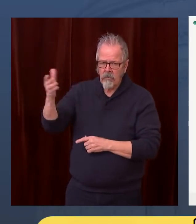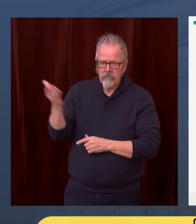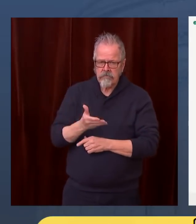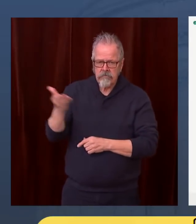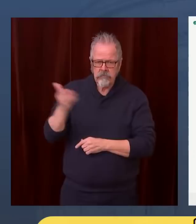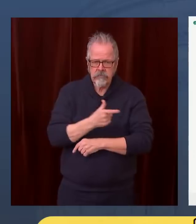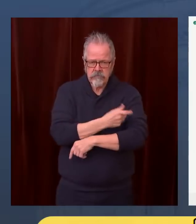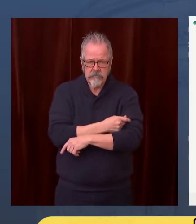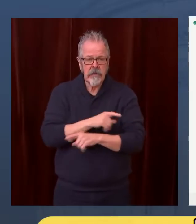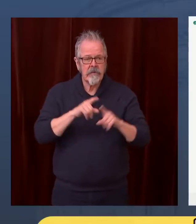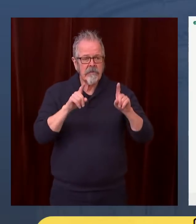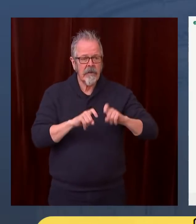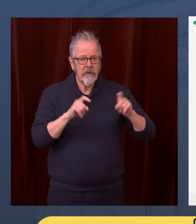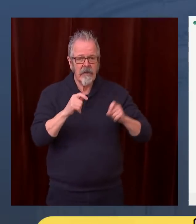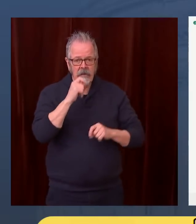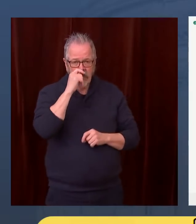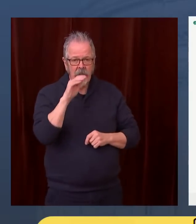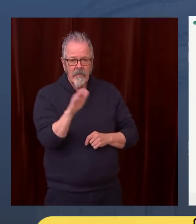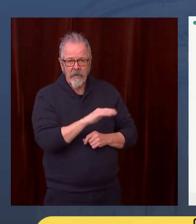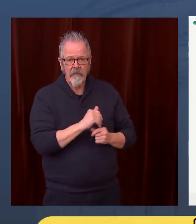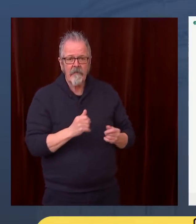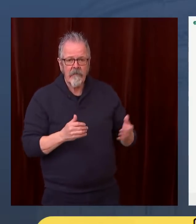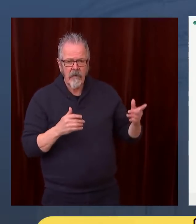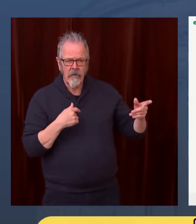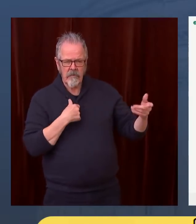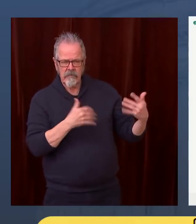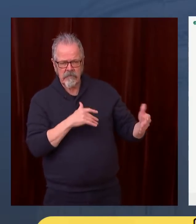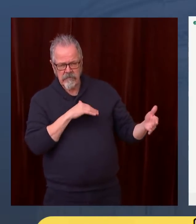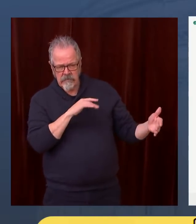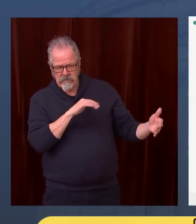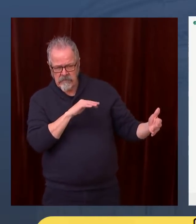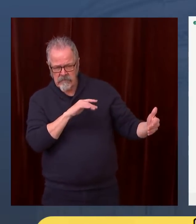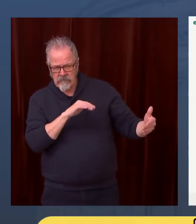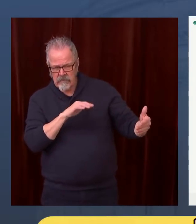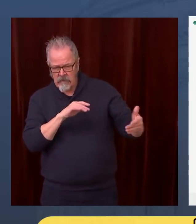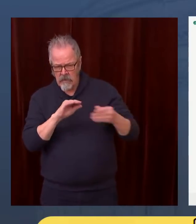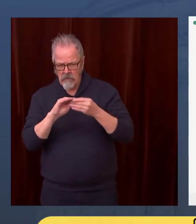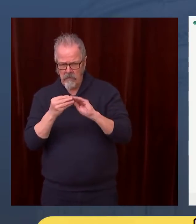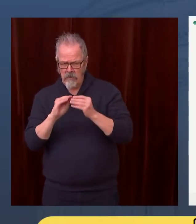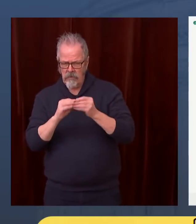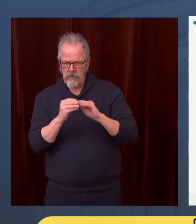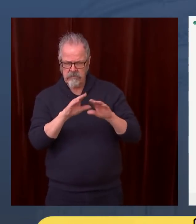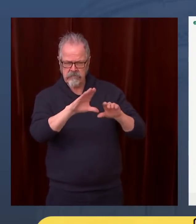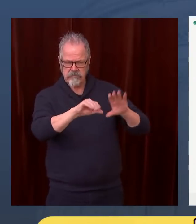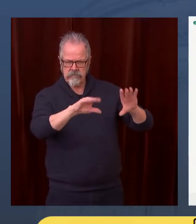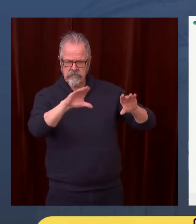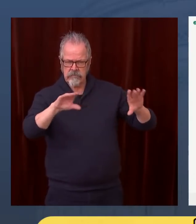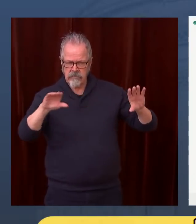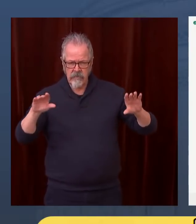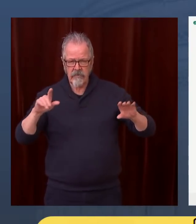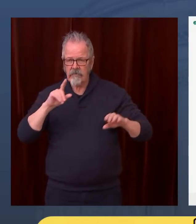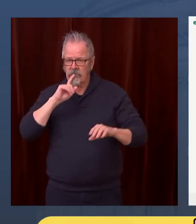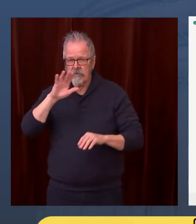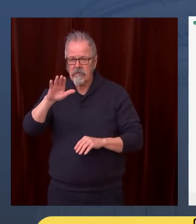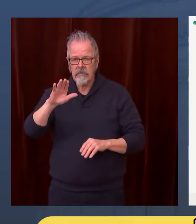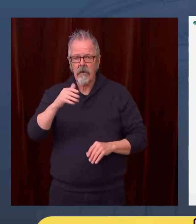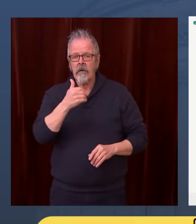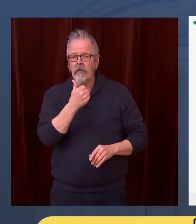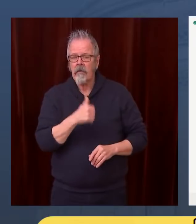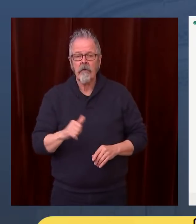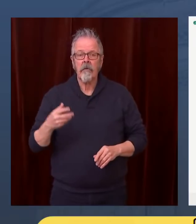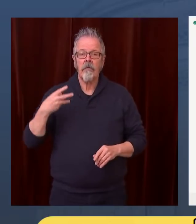testing demand is also a measure. And so the good news is that if anyone across the state of Washington needs to get